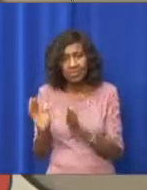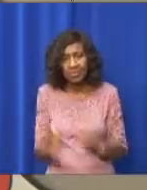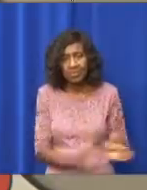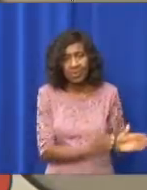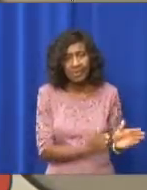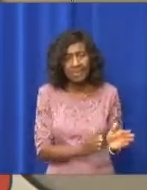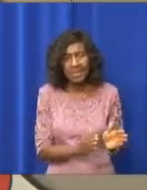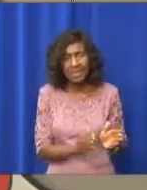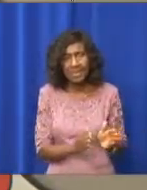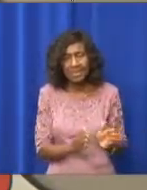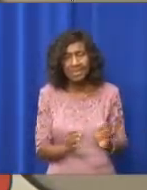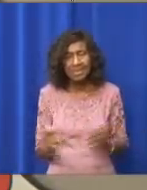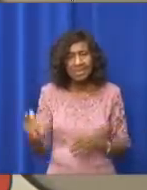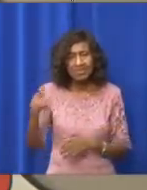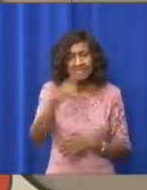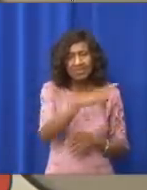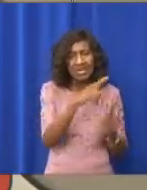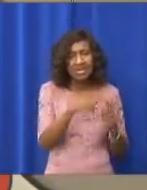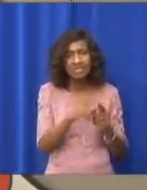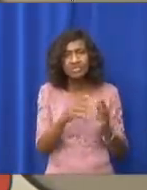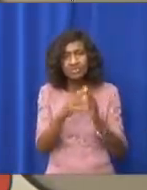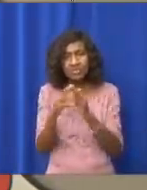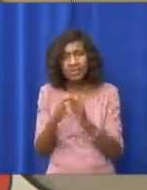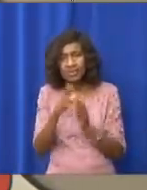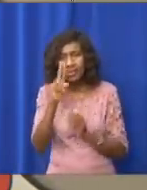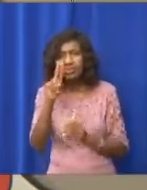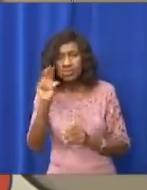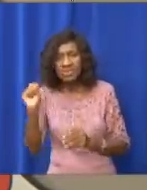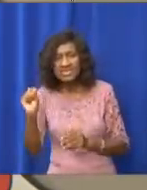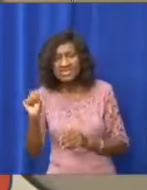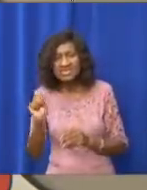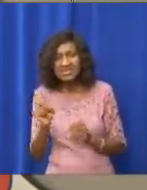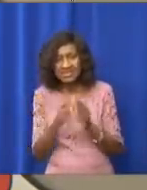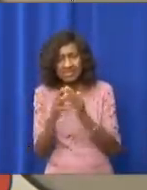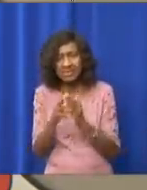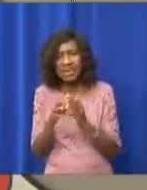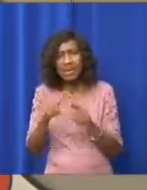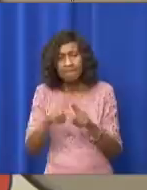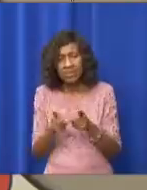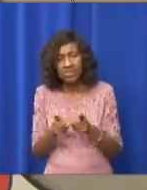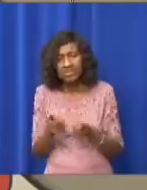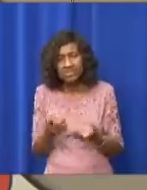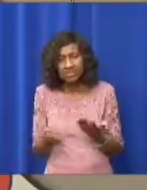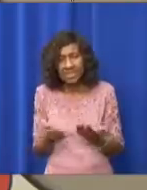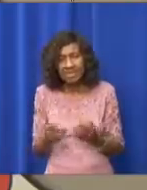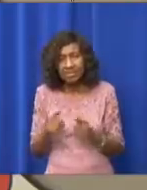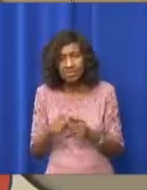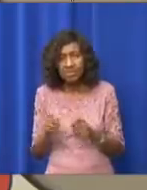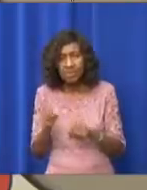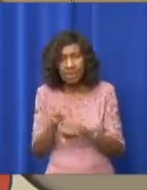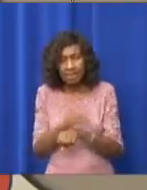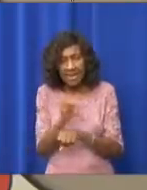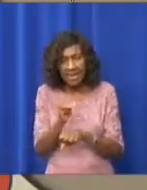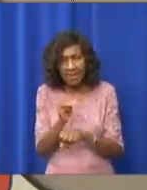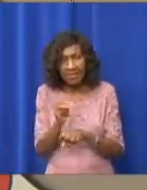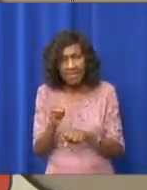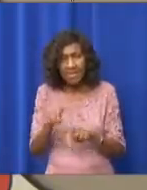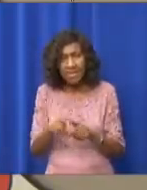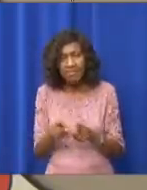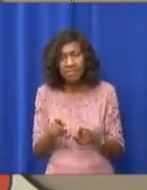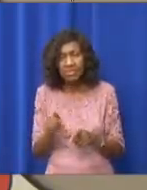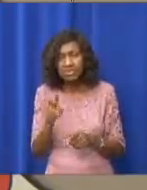US destinations at present, but we do expect to be organising flights to Miami but we will not be organising flights to